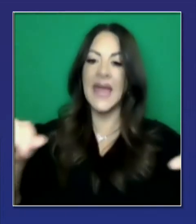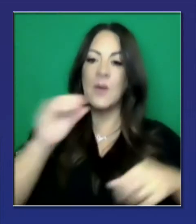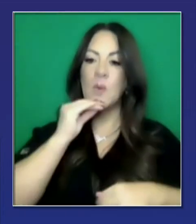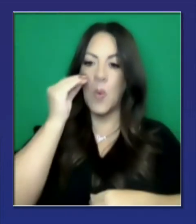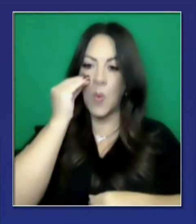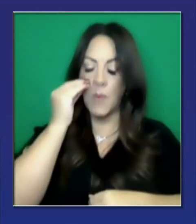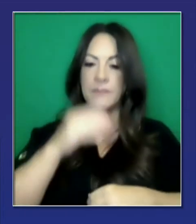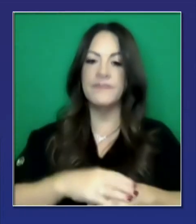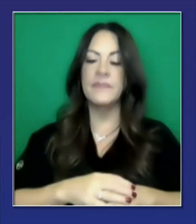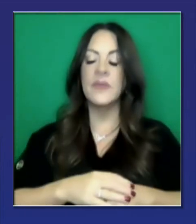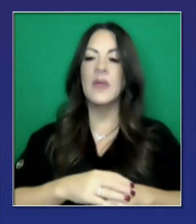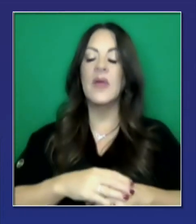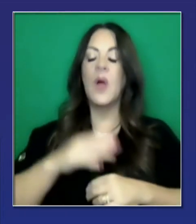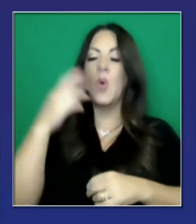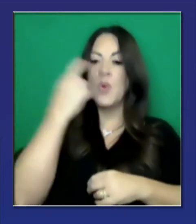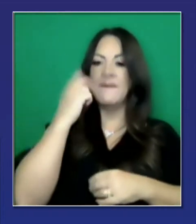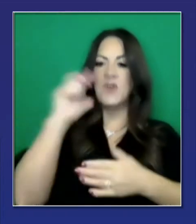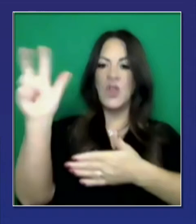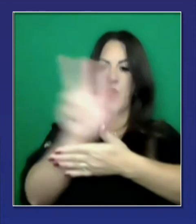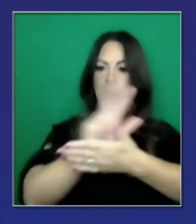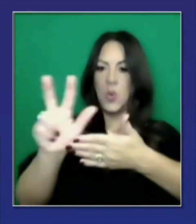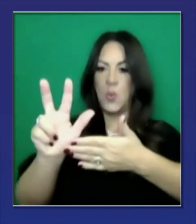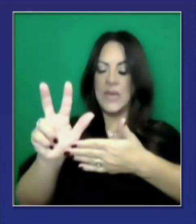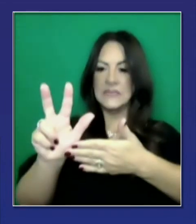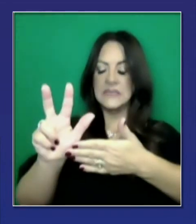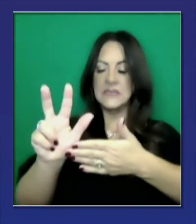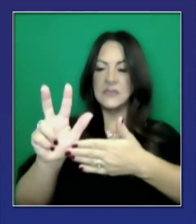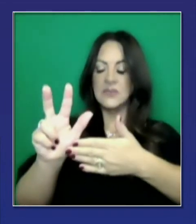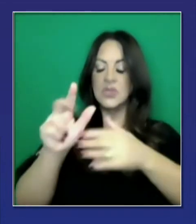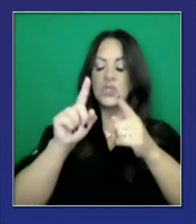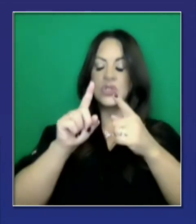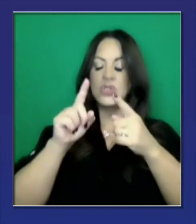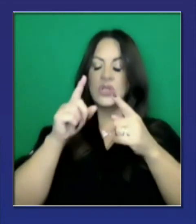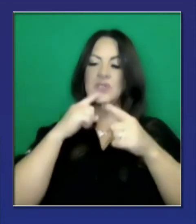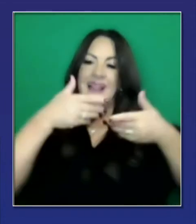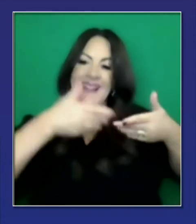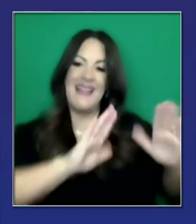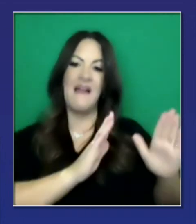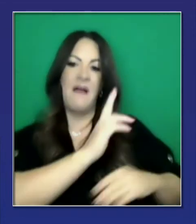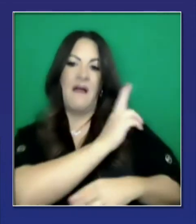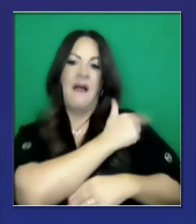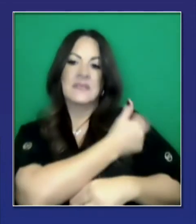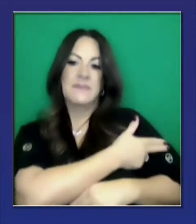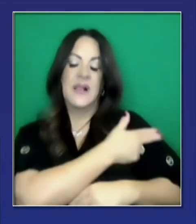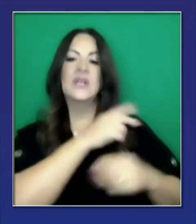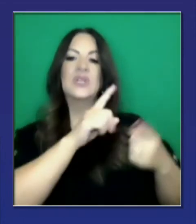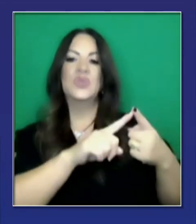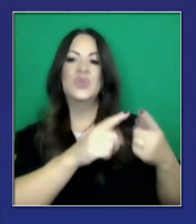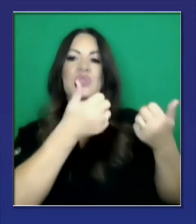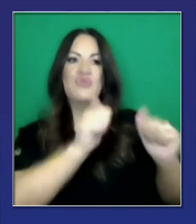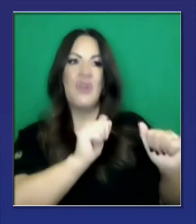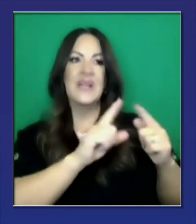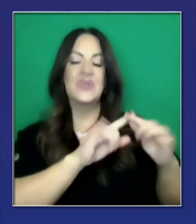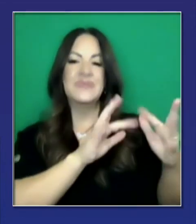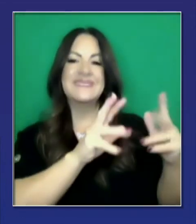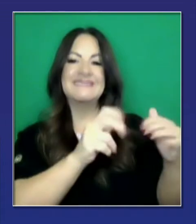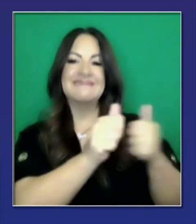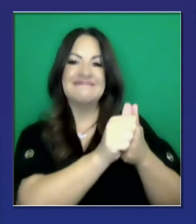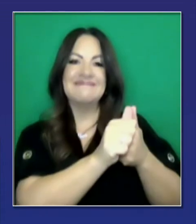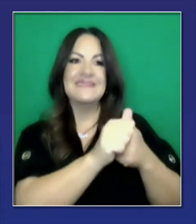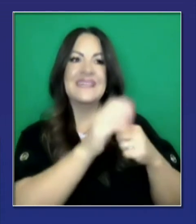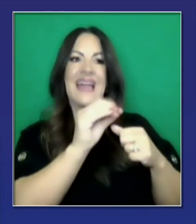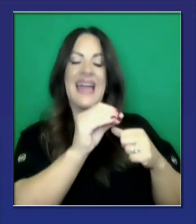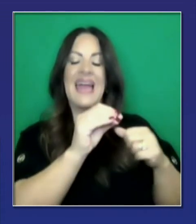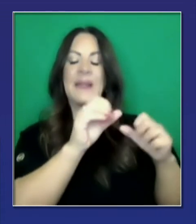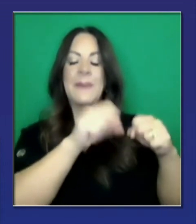a 3-week regional stay-at-home order when the ICU capacity trended below 15%. Remind you,